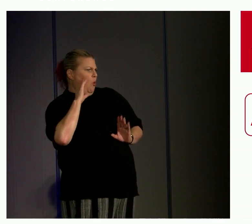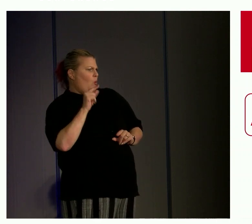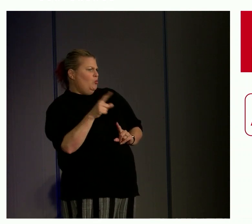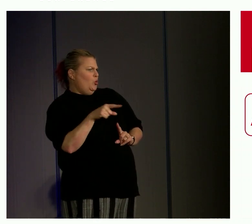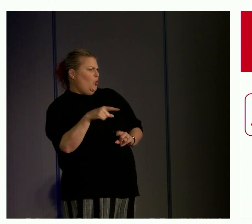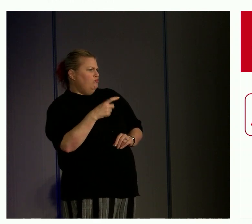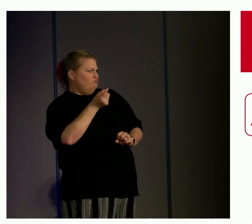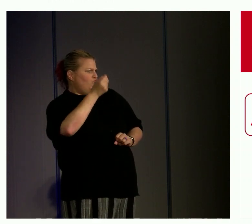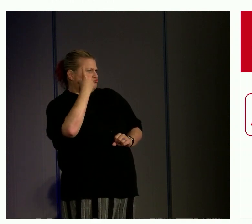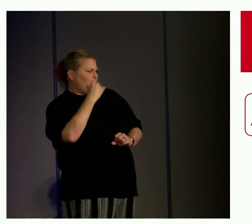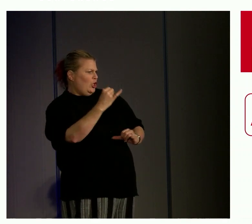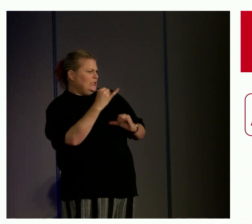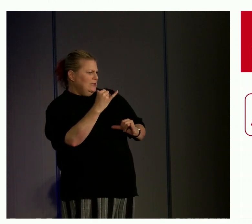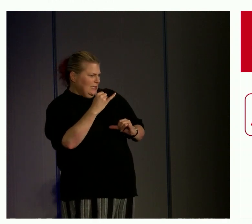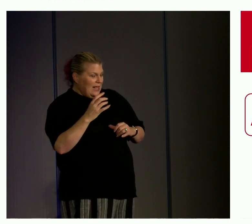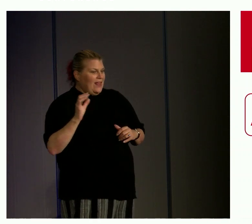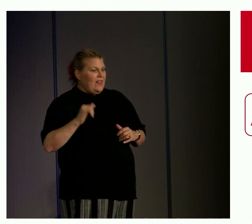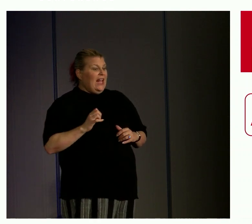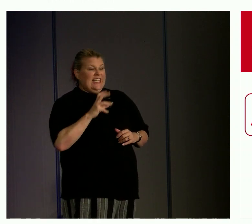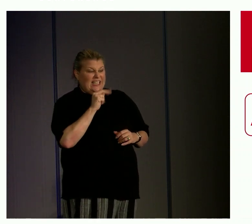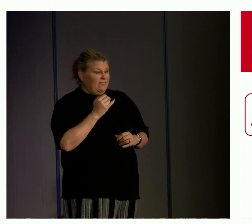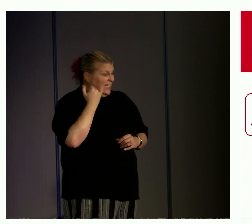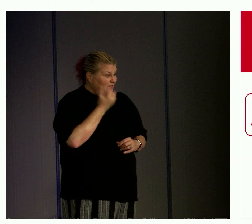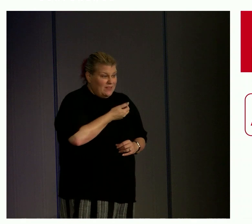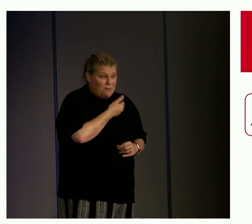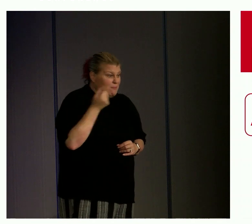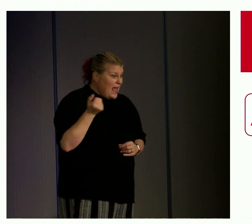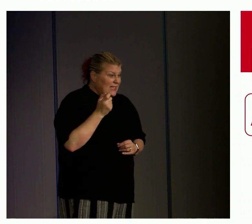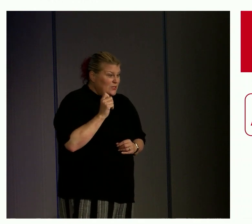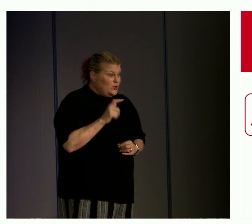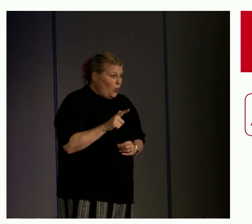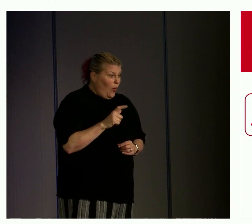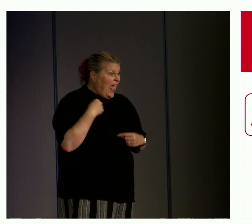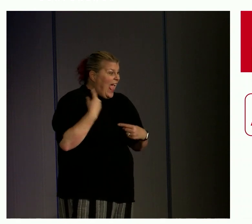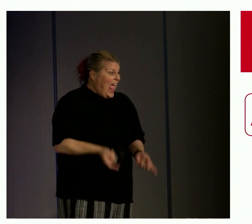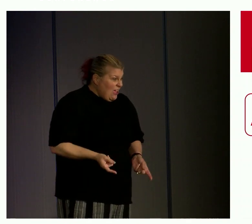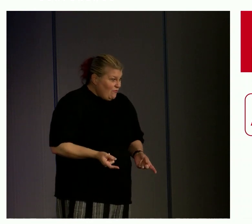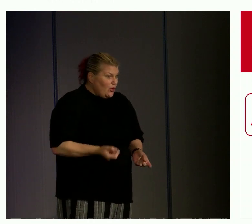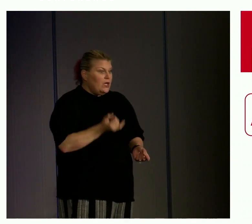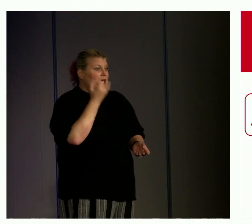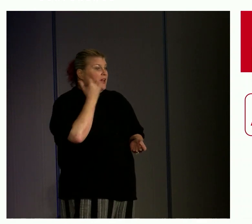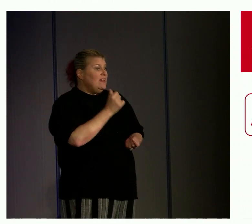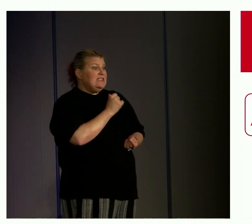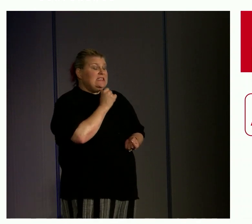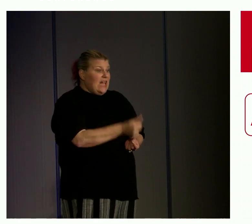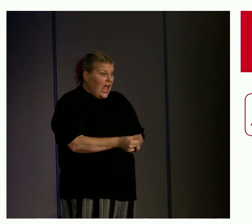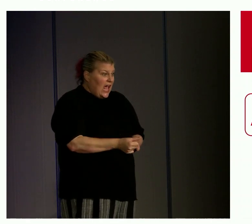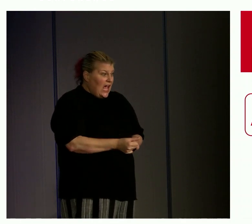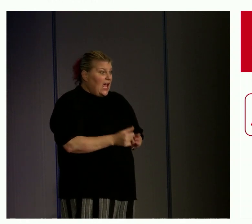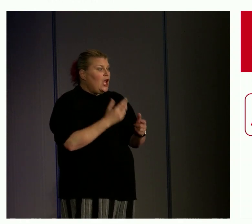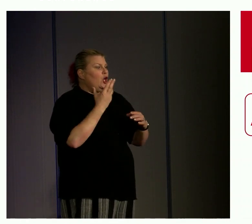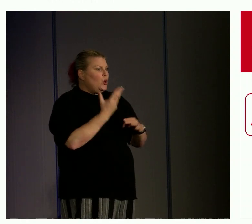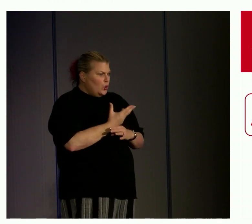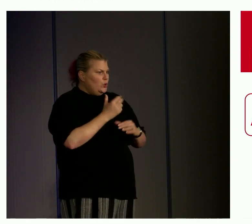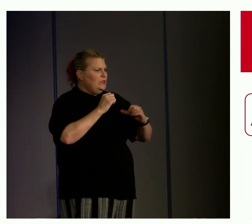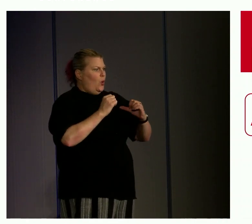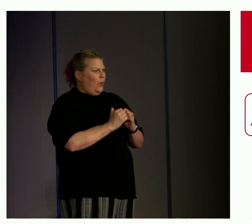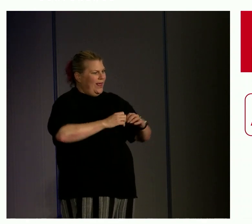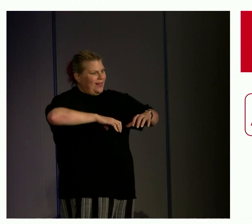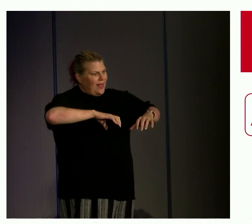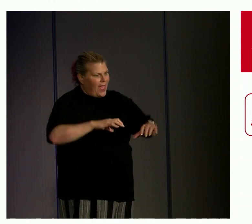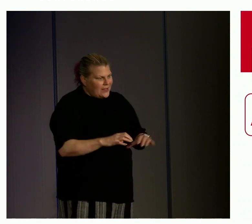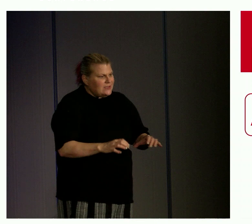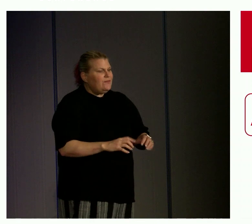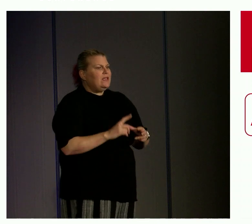too, that even if it's the best tool ever, if it's not used with